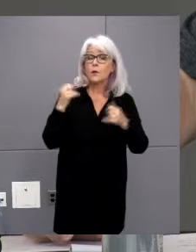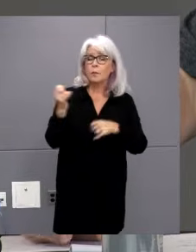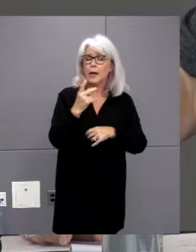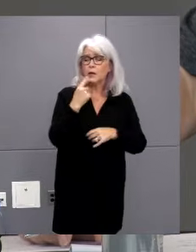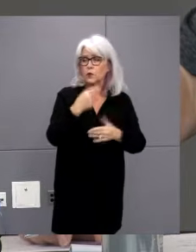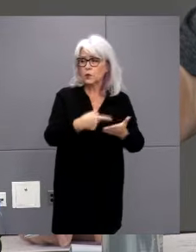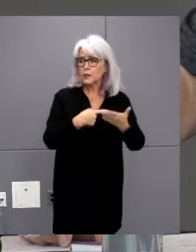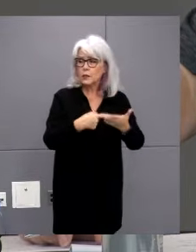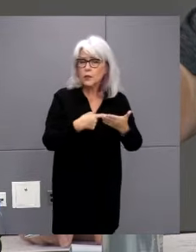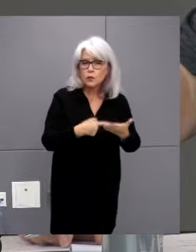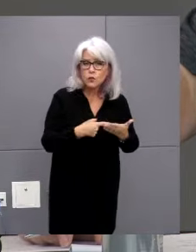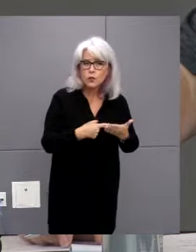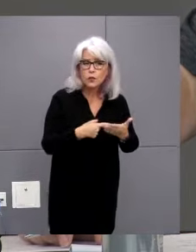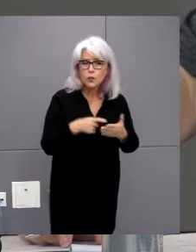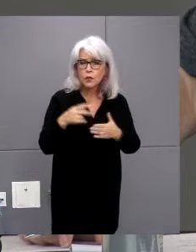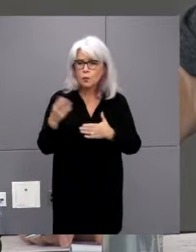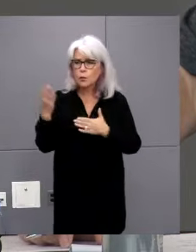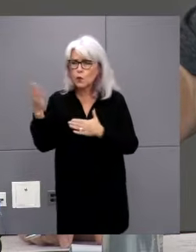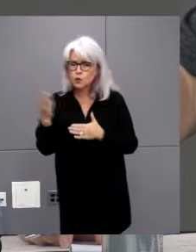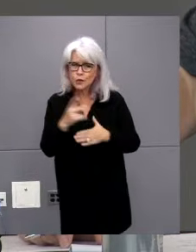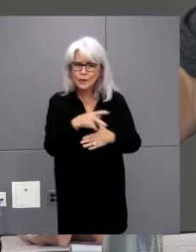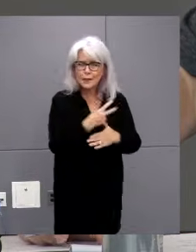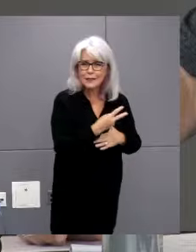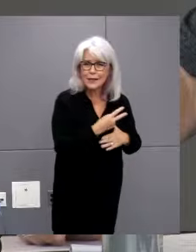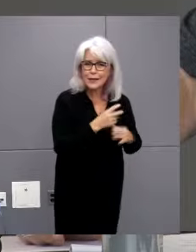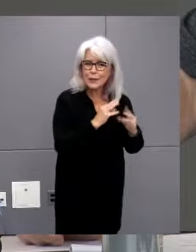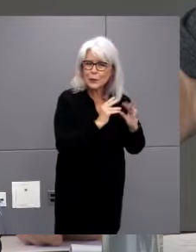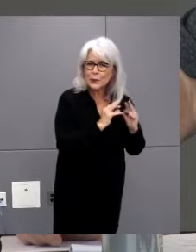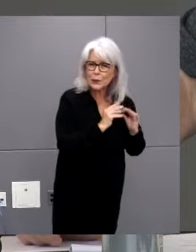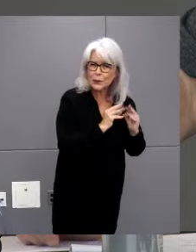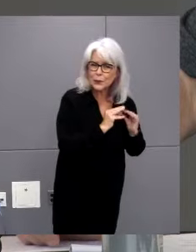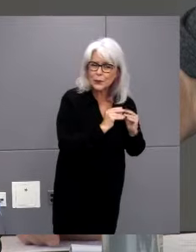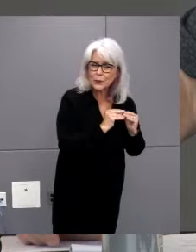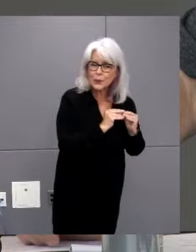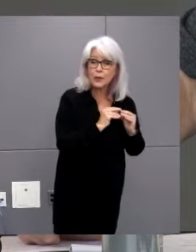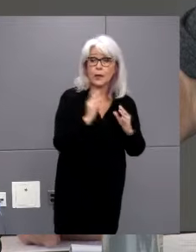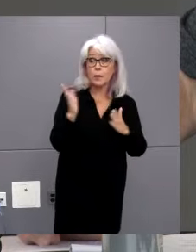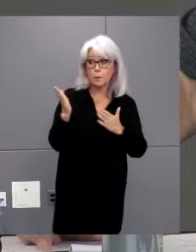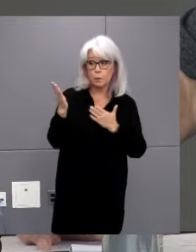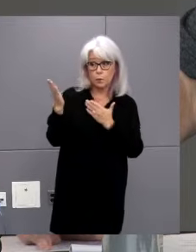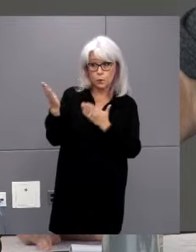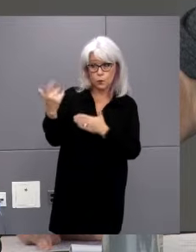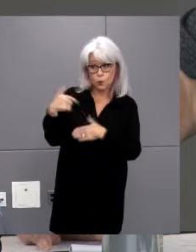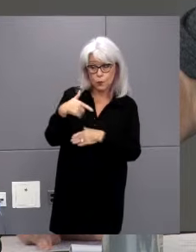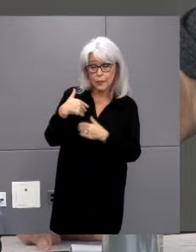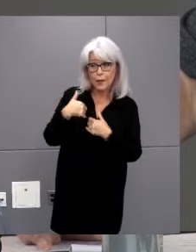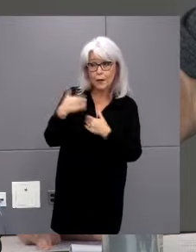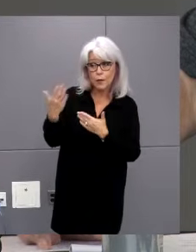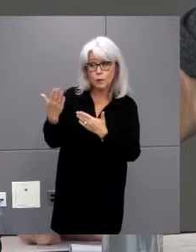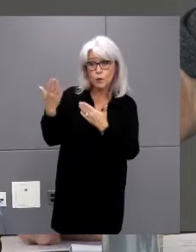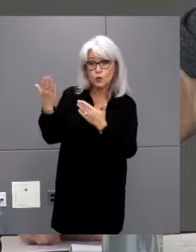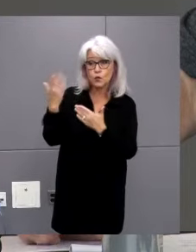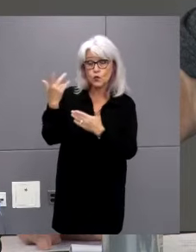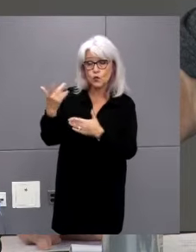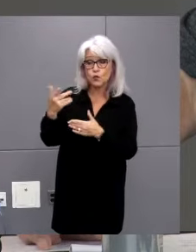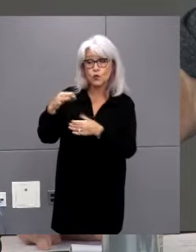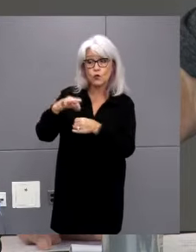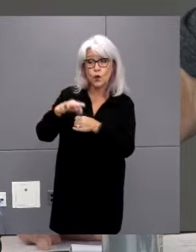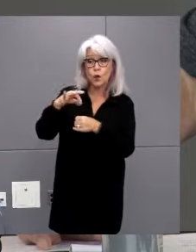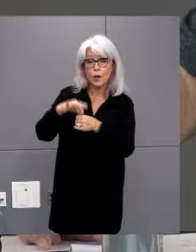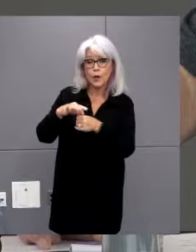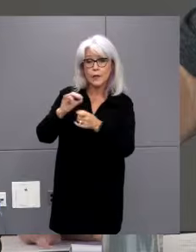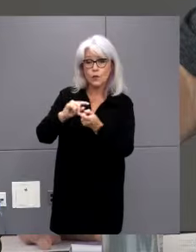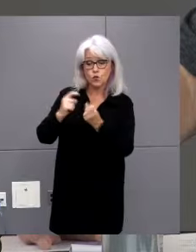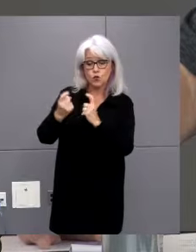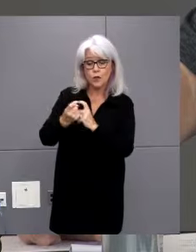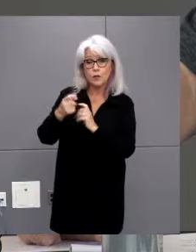Yep. Yeah. We have a motion to vote on to change